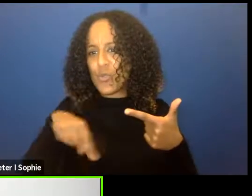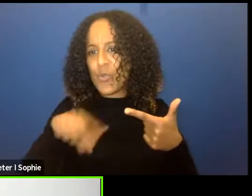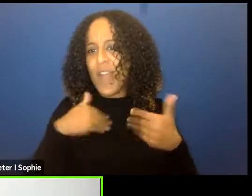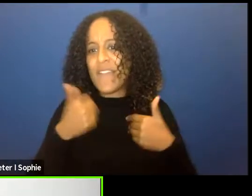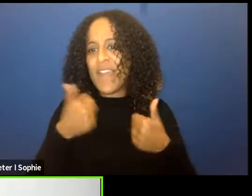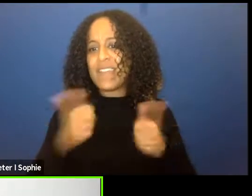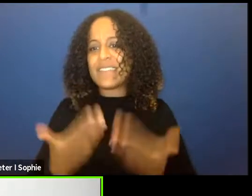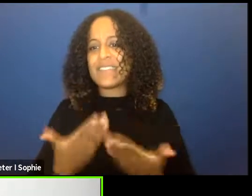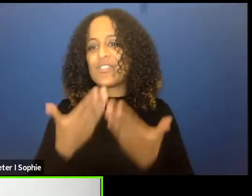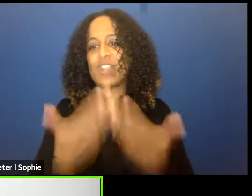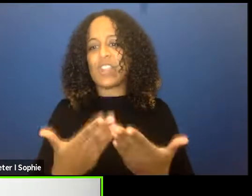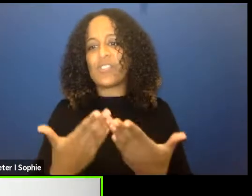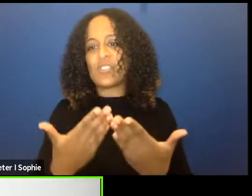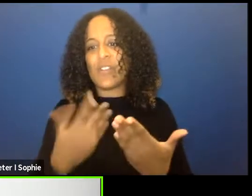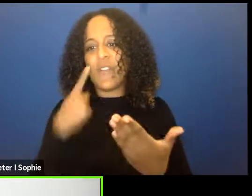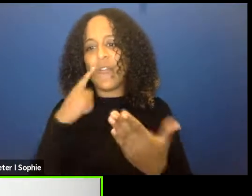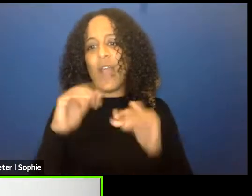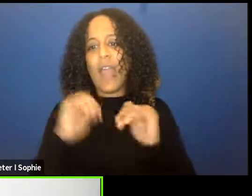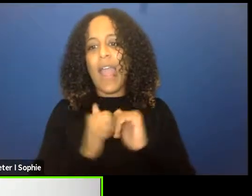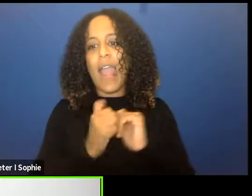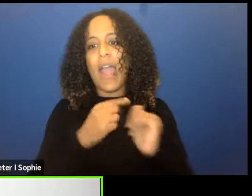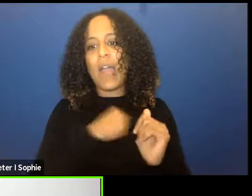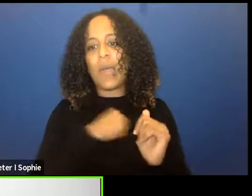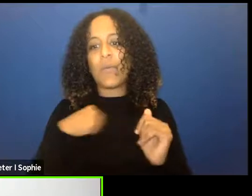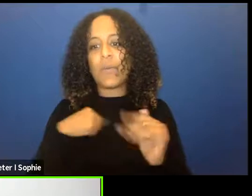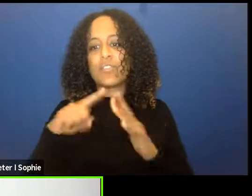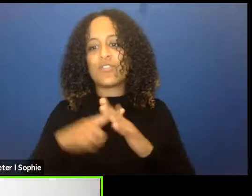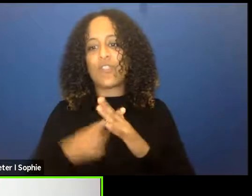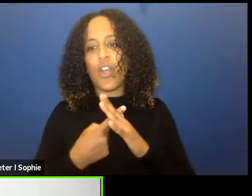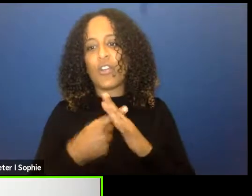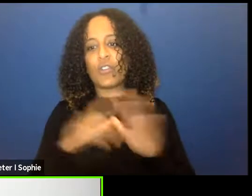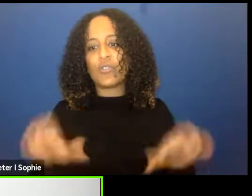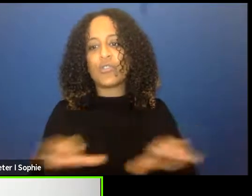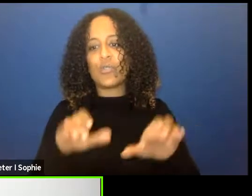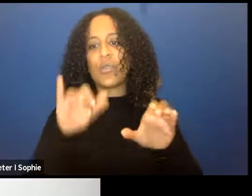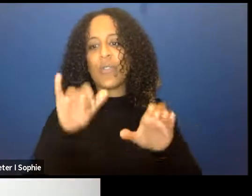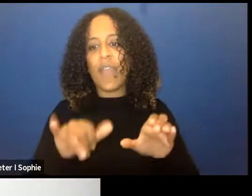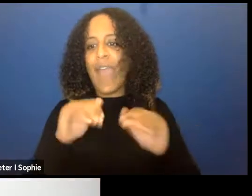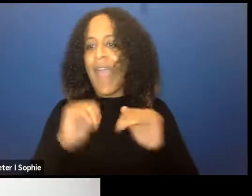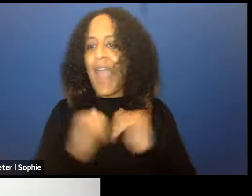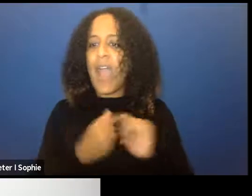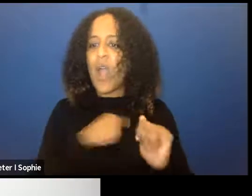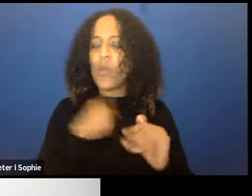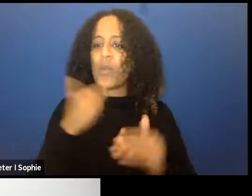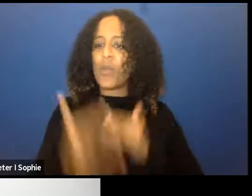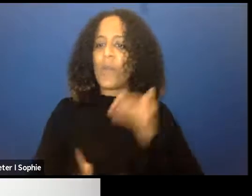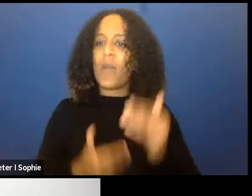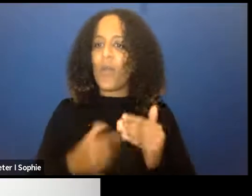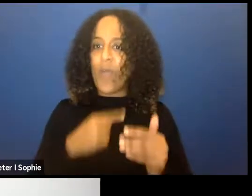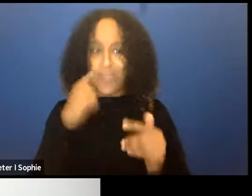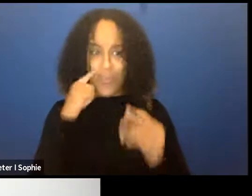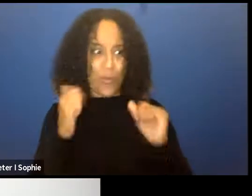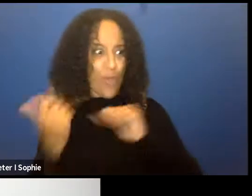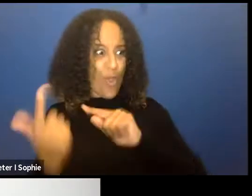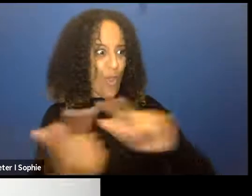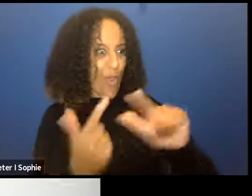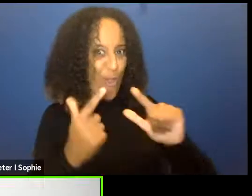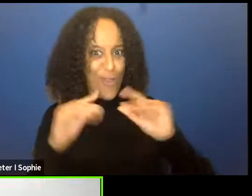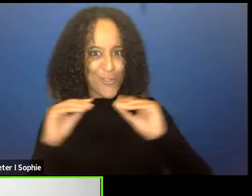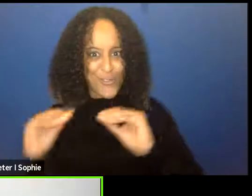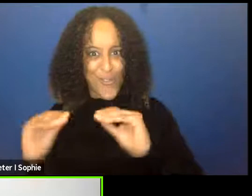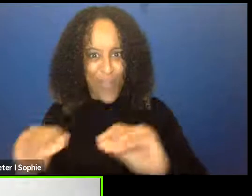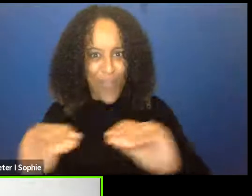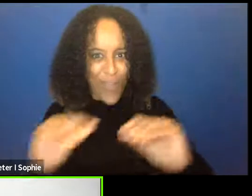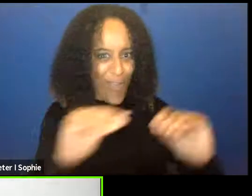suggestions for how we start to do that? How do we go about that? Yeah, I think we all were. I think, I think we